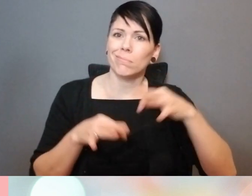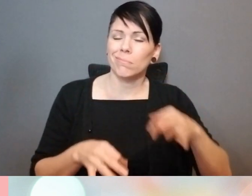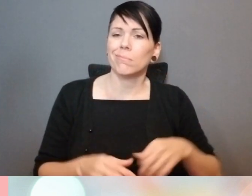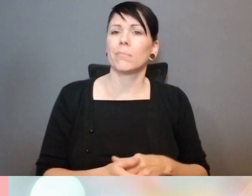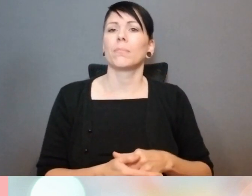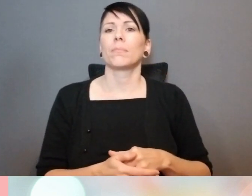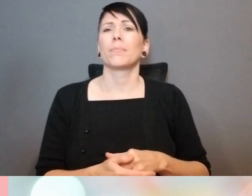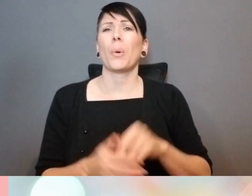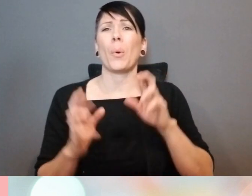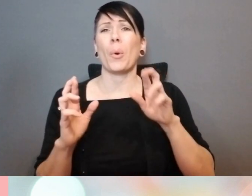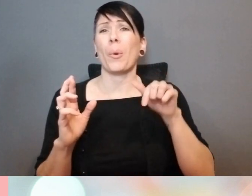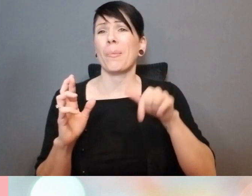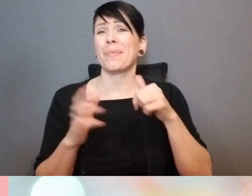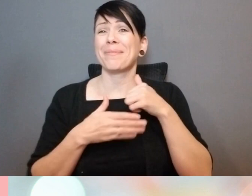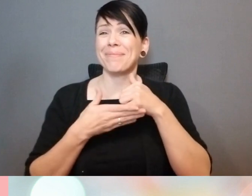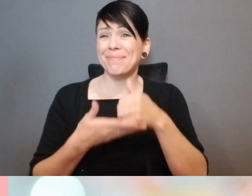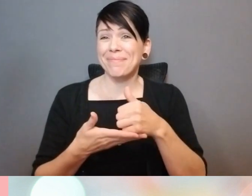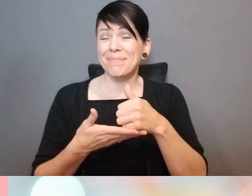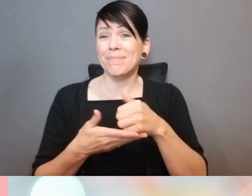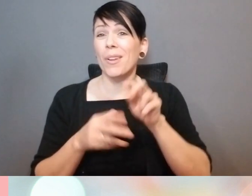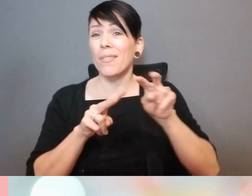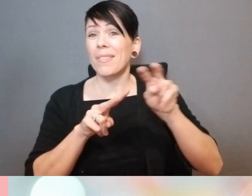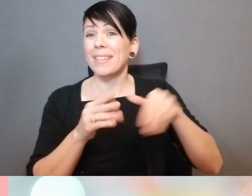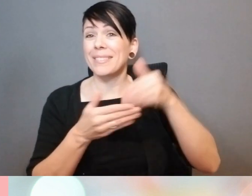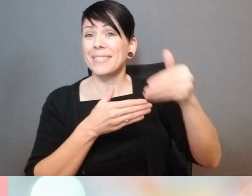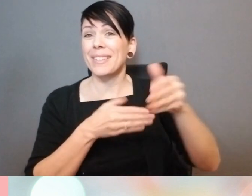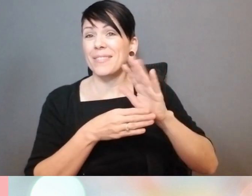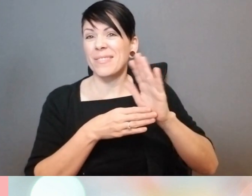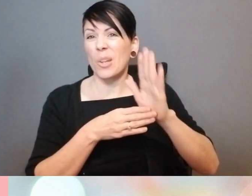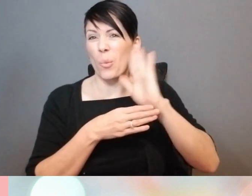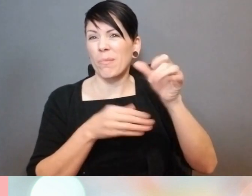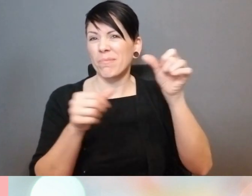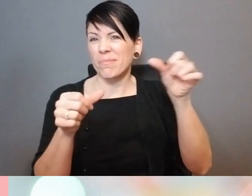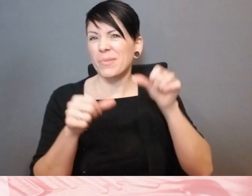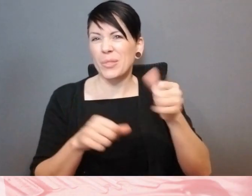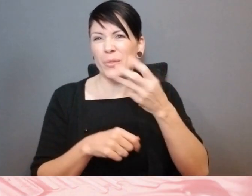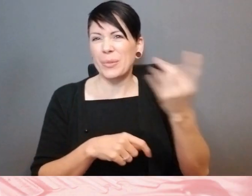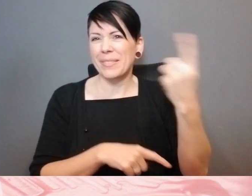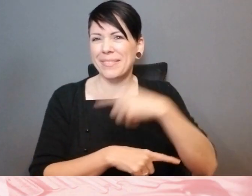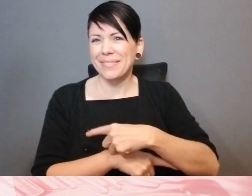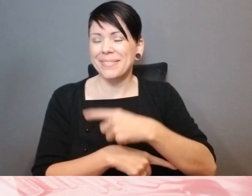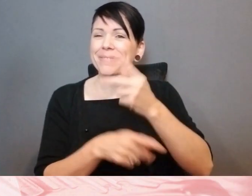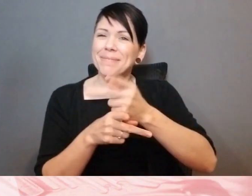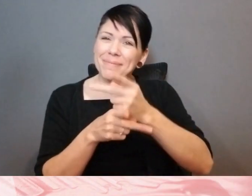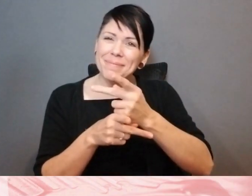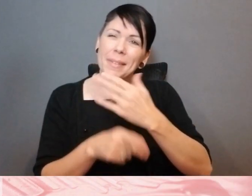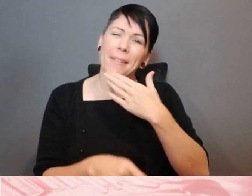an eye out for the next video. It'll be up in just a few days. Take care, and thanks for watching.